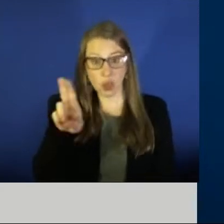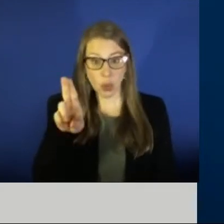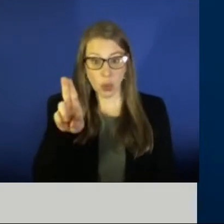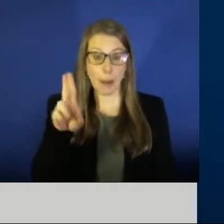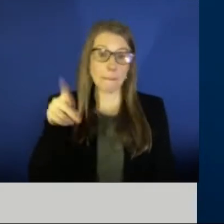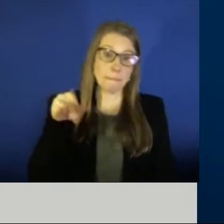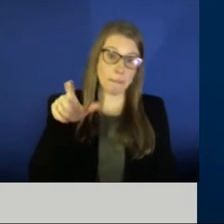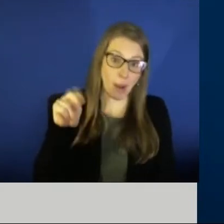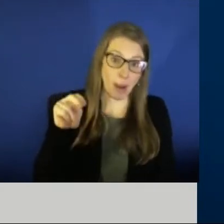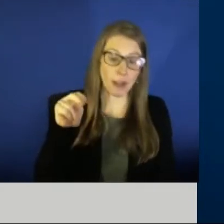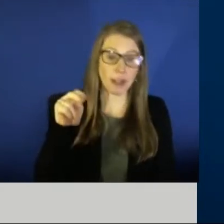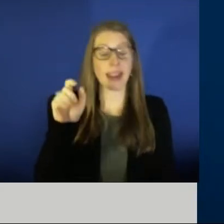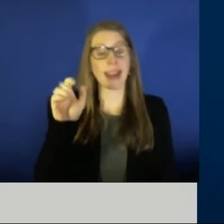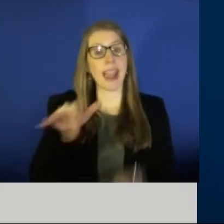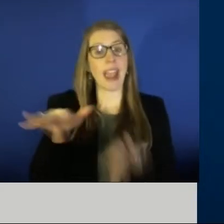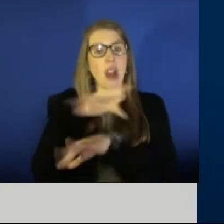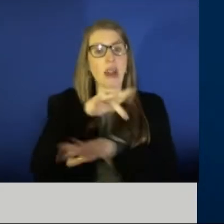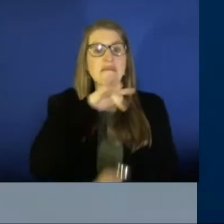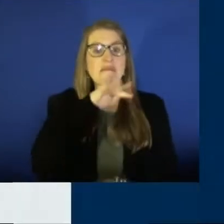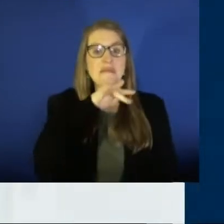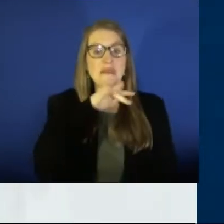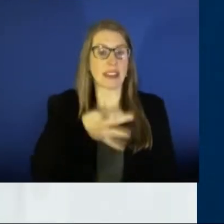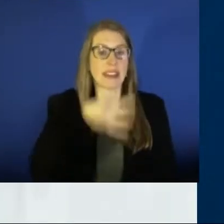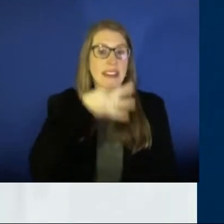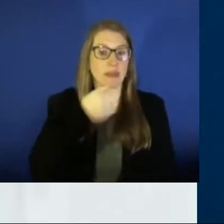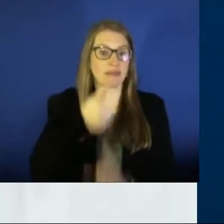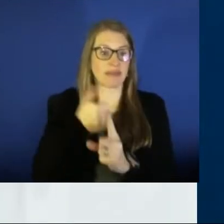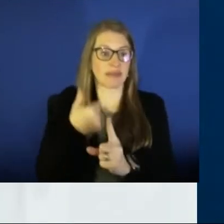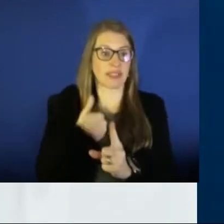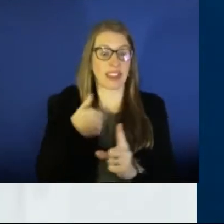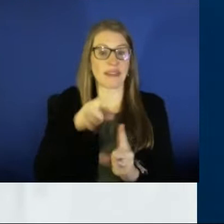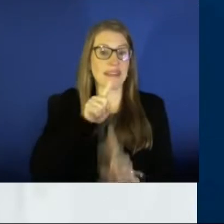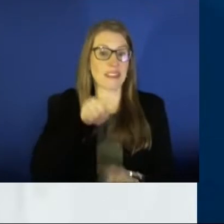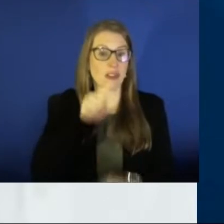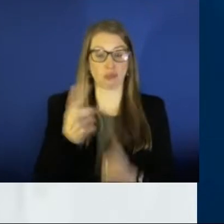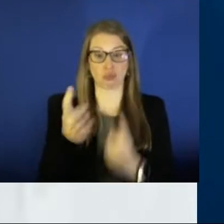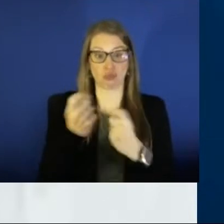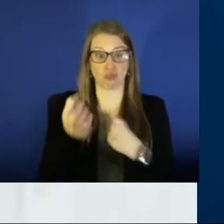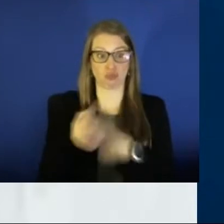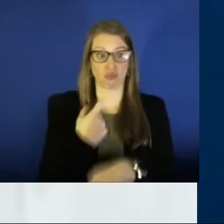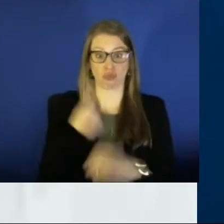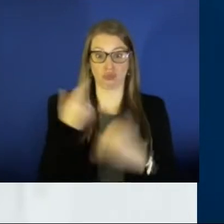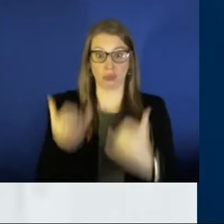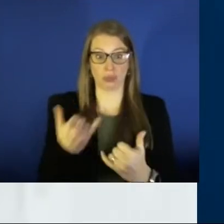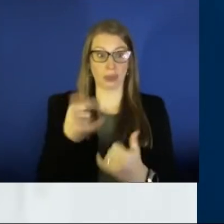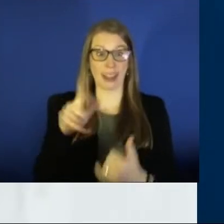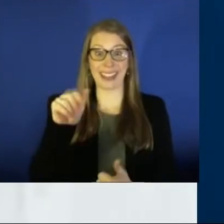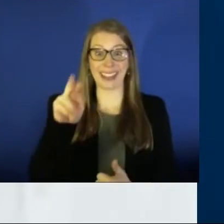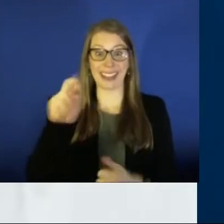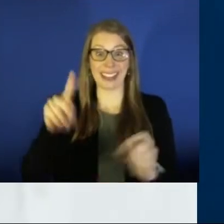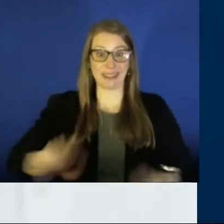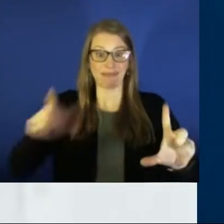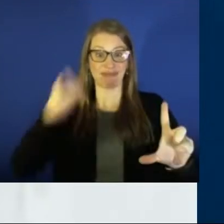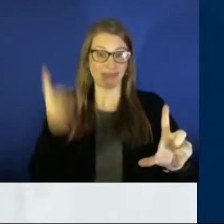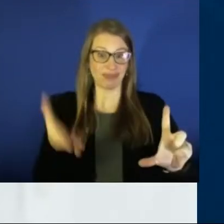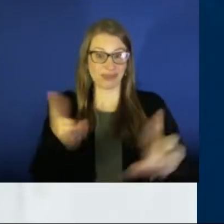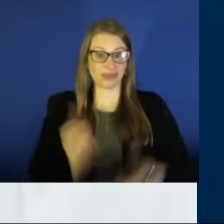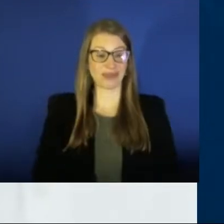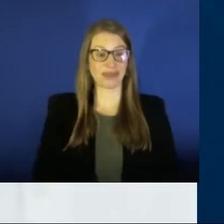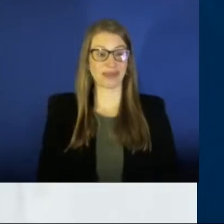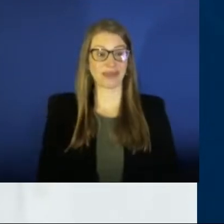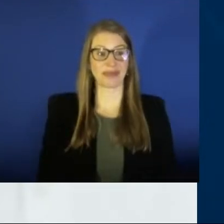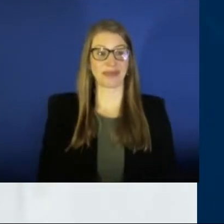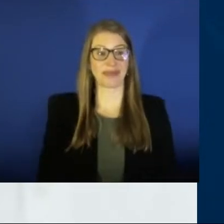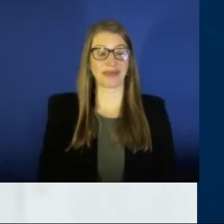expert has the answers. So make sure, get your questions sent in to us right now on YouTube, Facebook, Twitter, and the Medical News Network. You'll find links